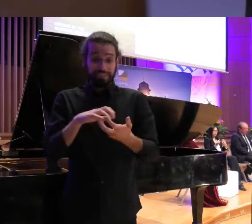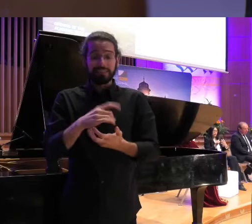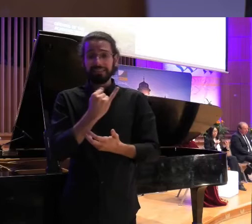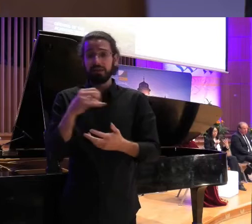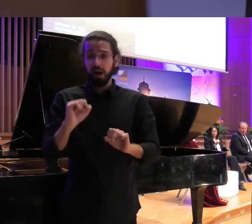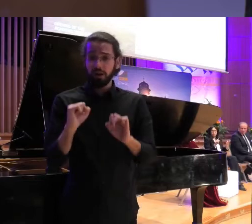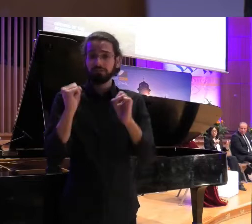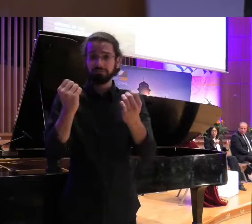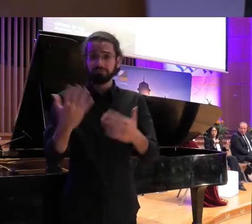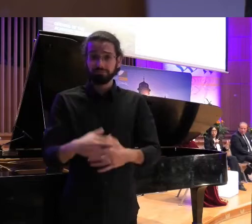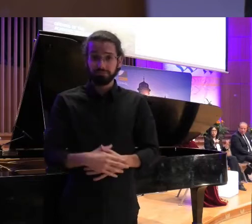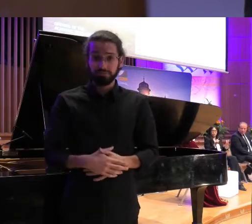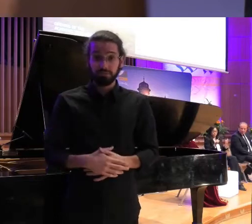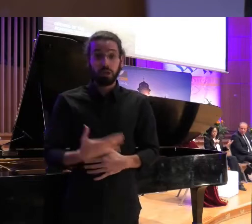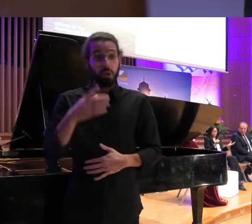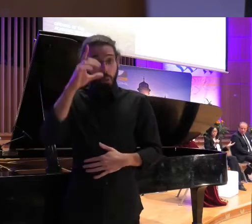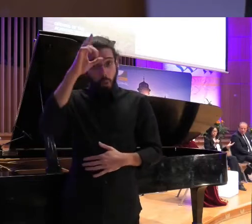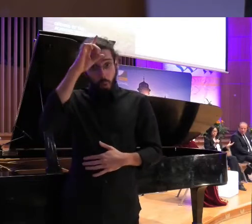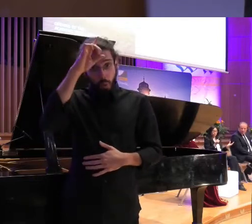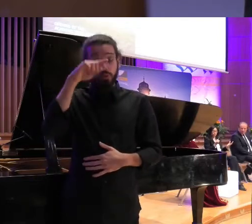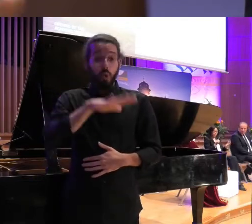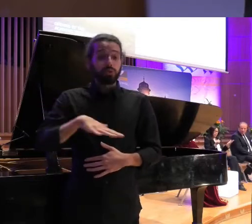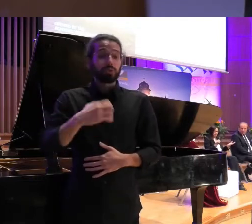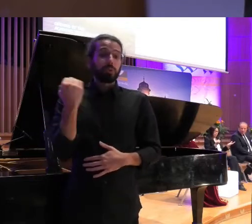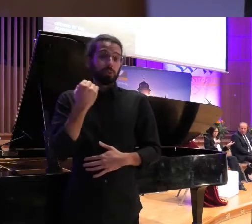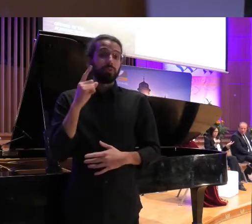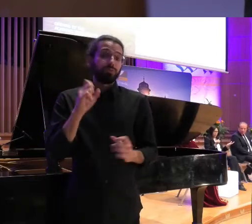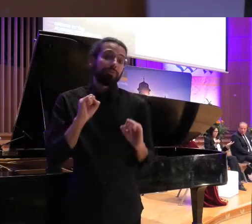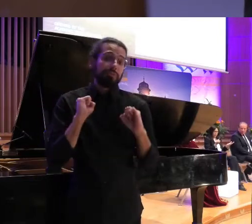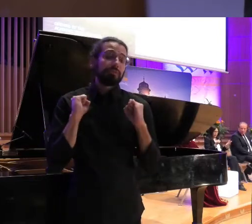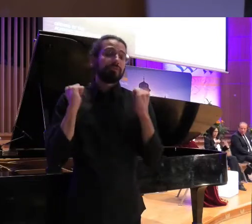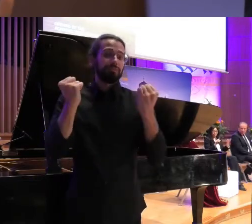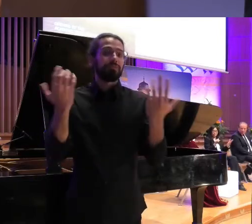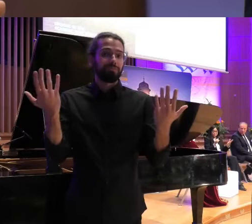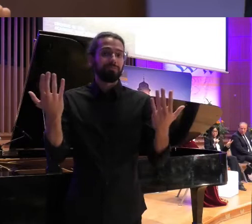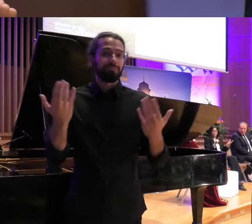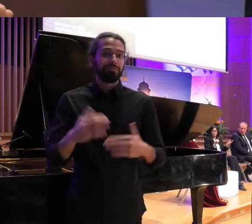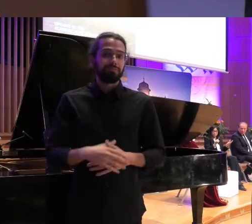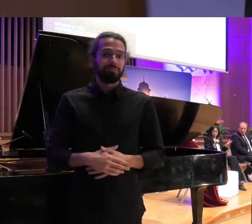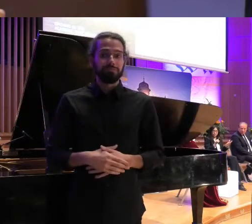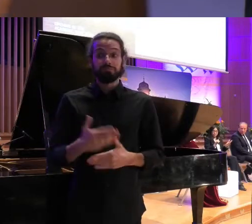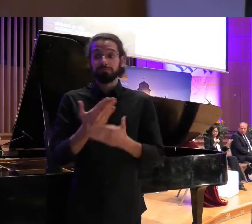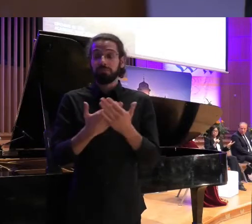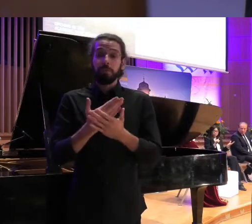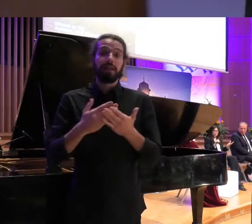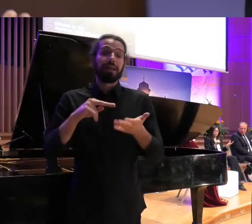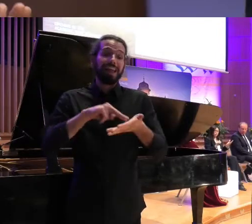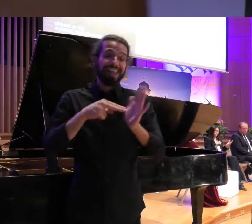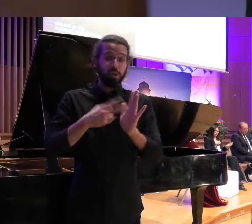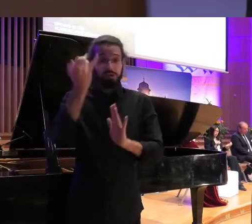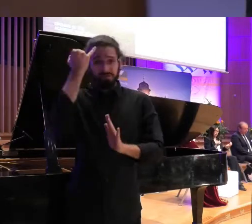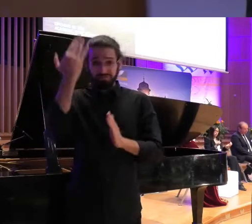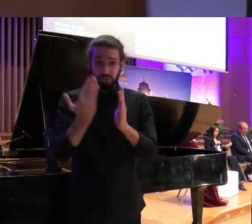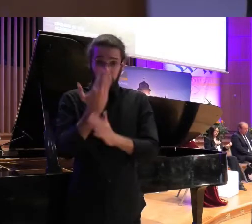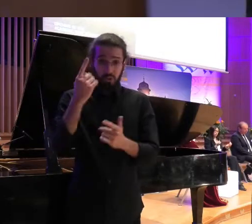Germany has been contributing a lot to the world, be it the environmental technology, innovation,